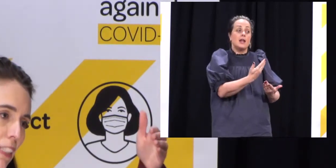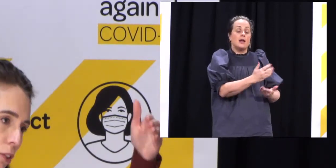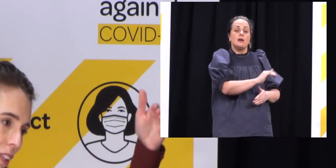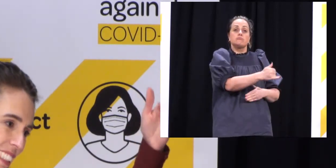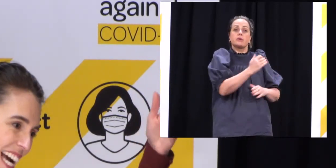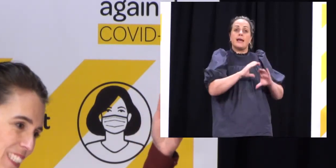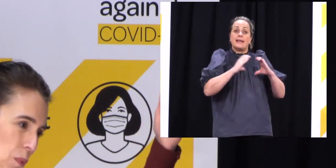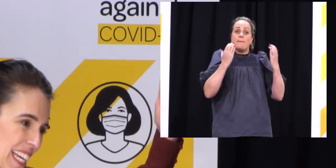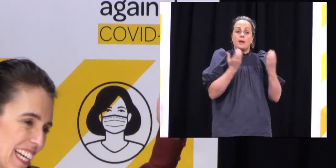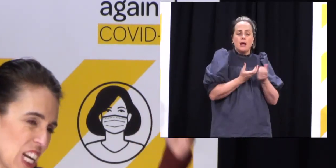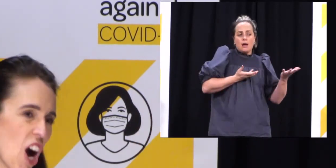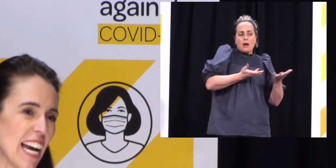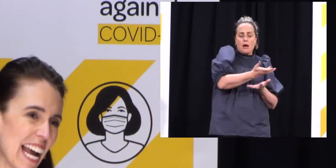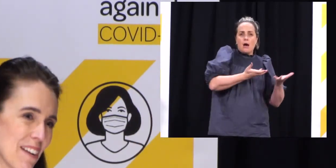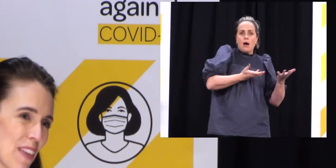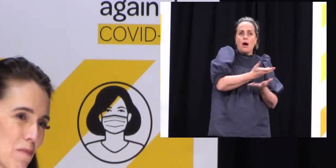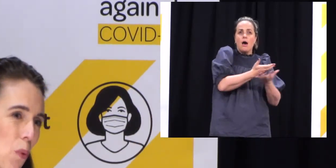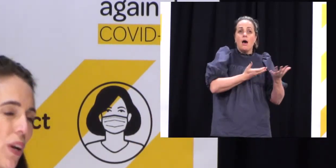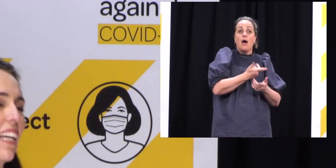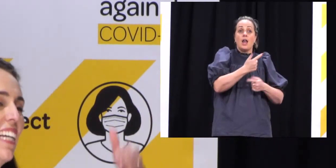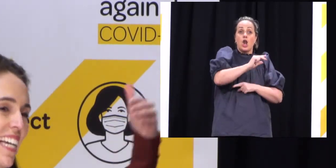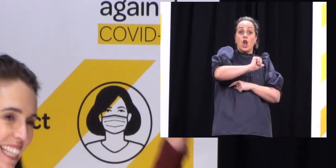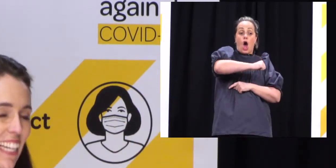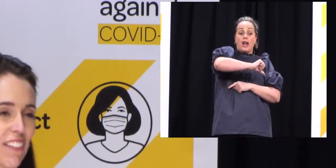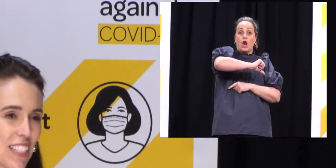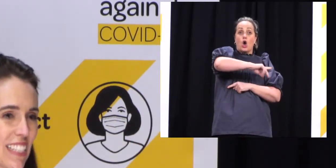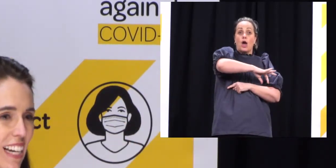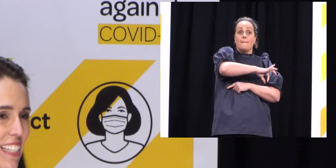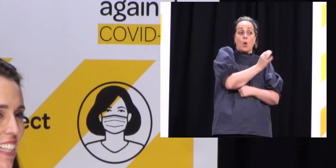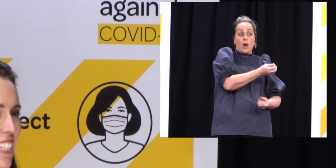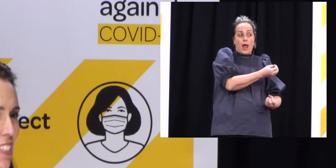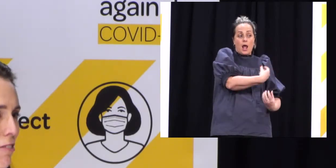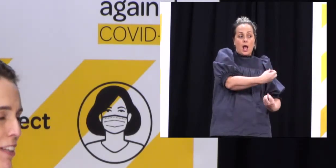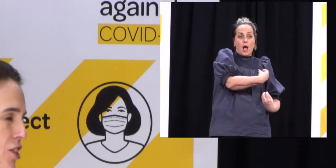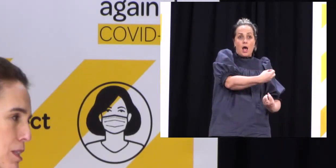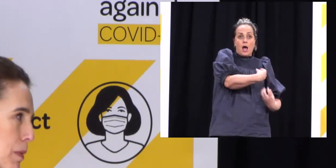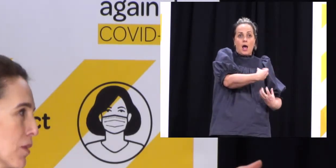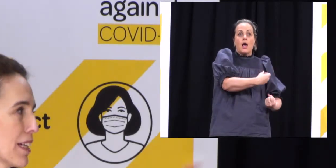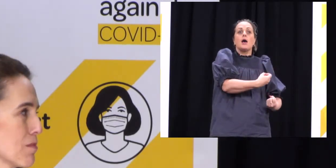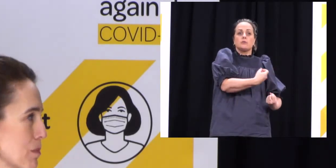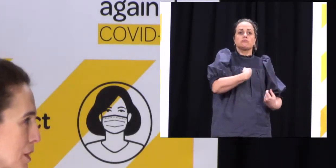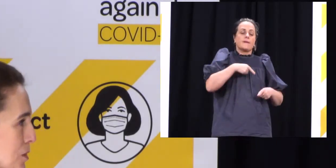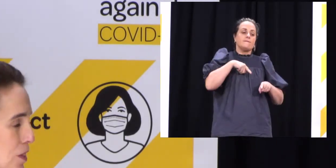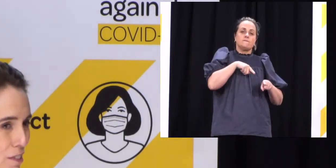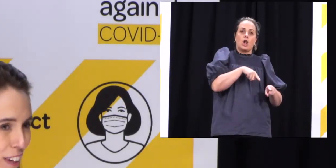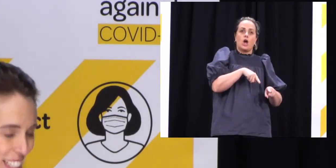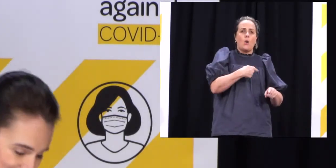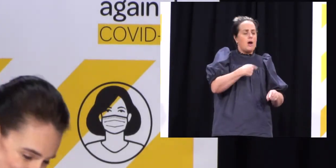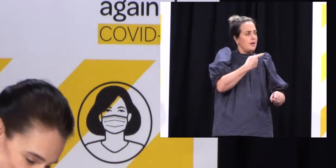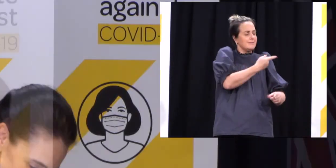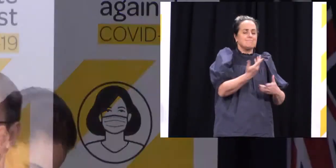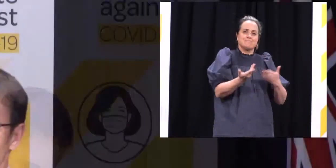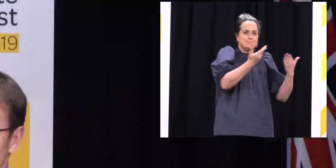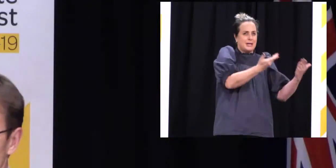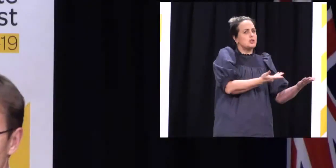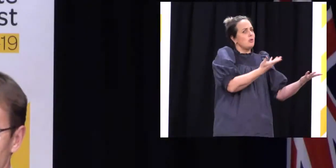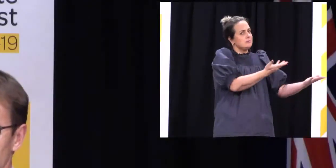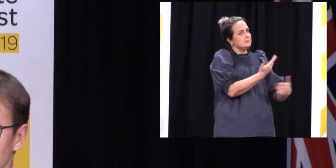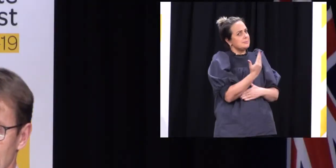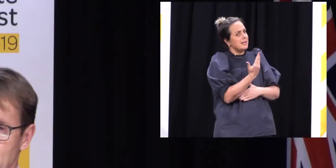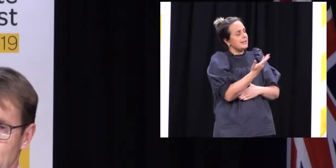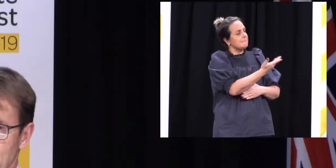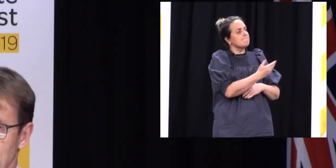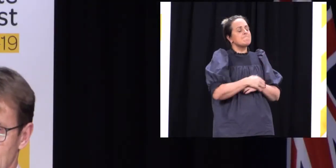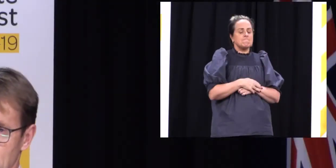and based on the data we get at 9 a.m. that morning, then gives us his latest reflections. But I'll let him speak to his own advice. Yes, certainly.